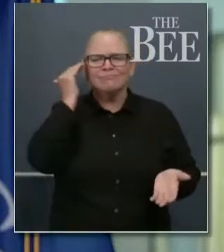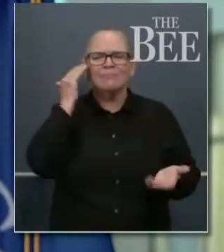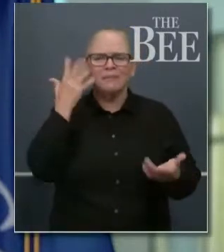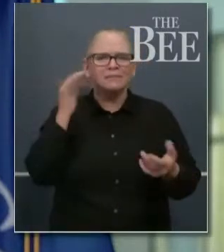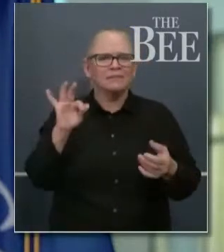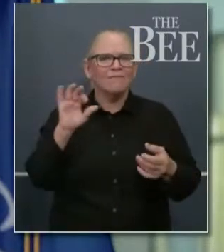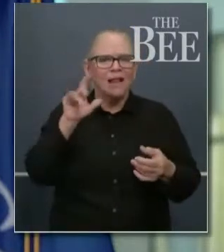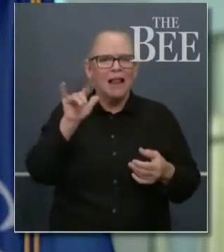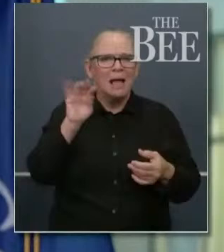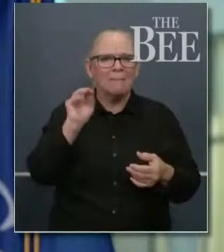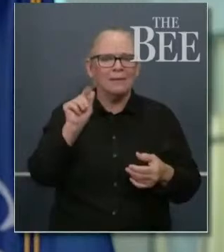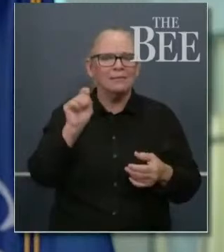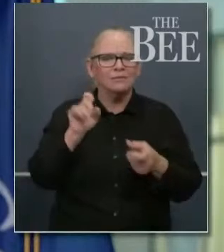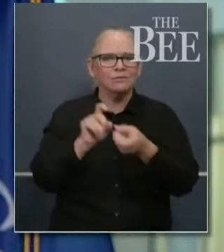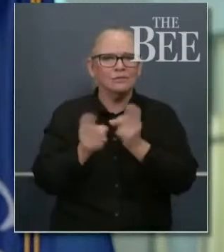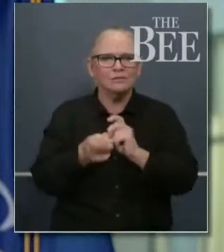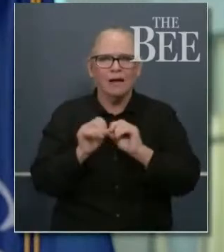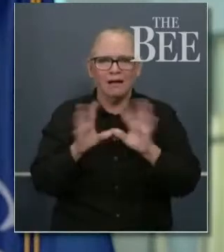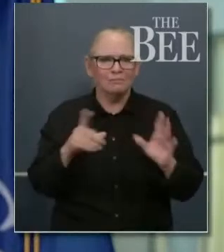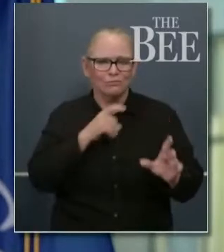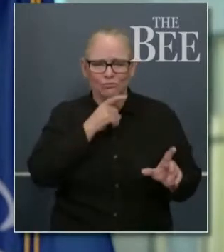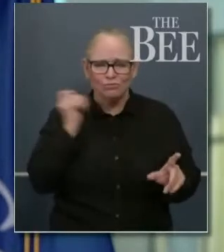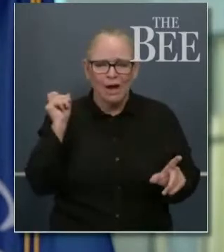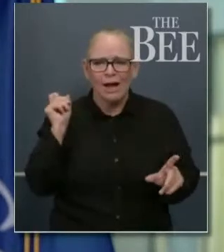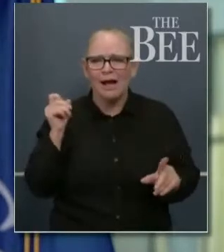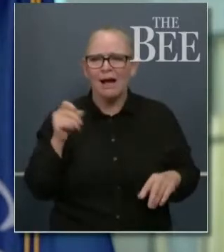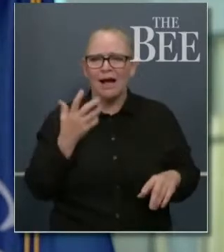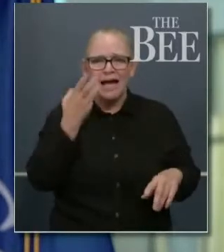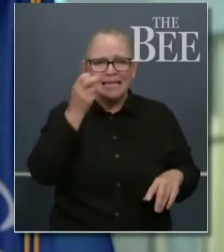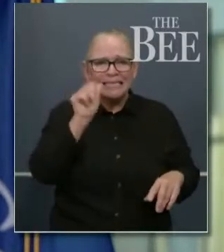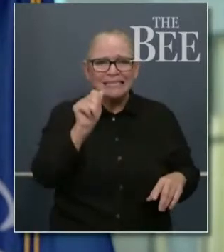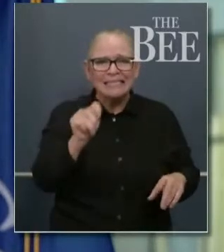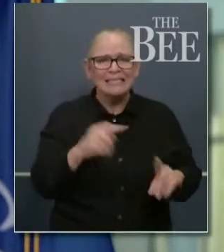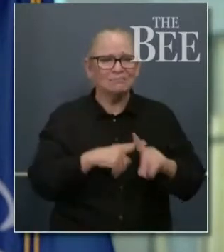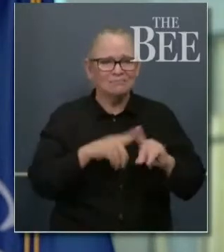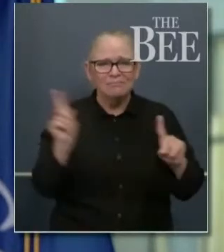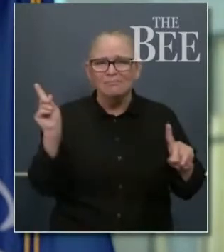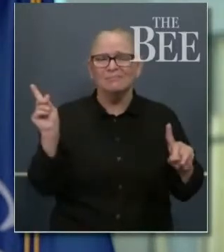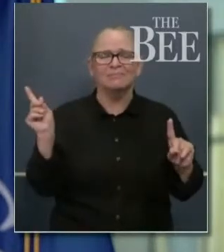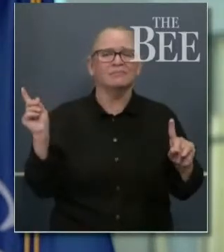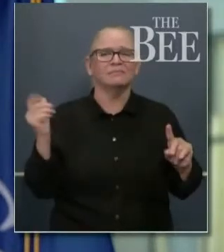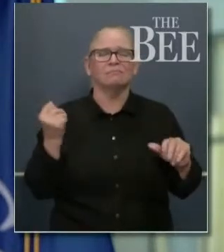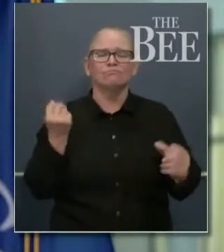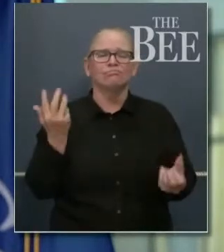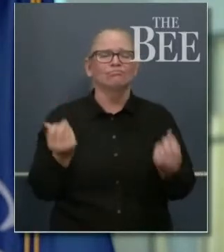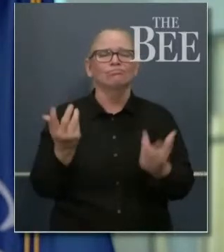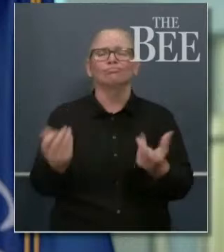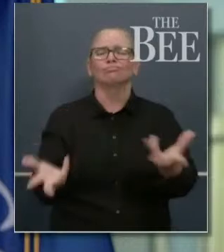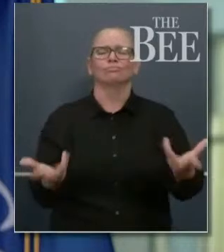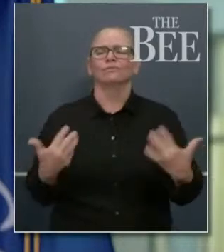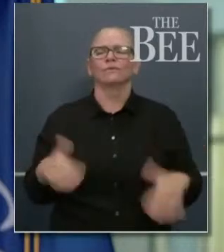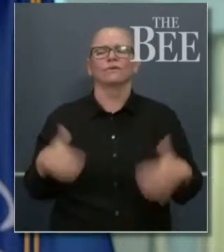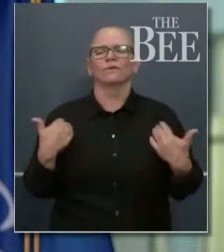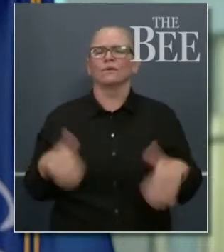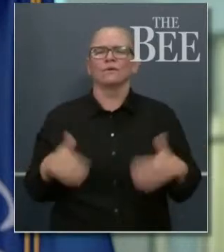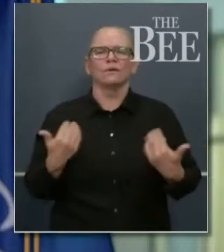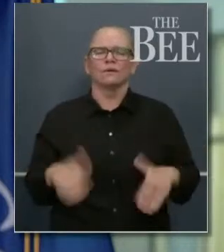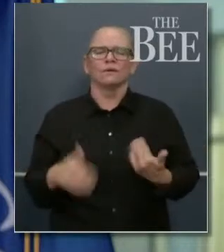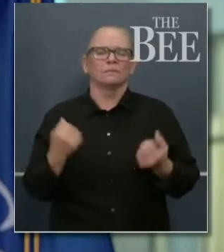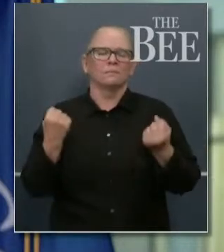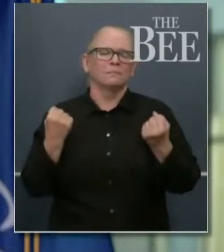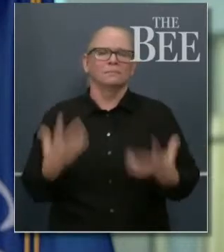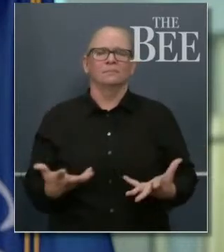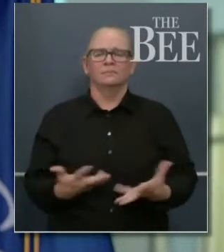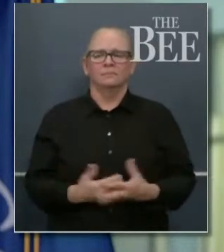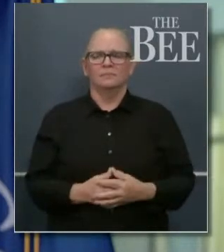mega fires, and the heat waves that we're experiencing, heat domes, not just here in the state, but throughout the Western United